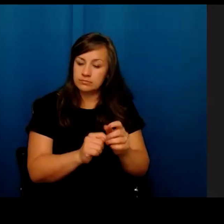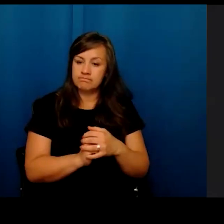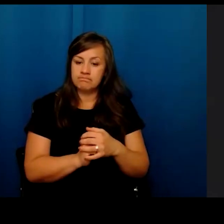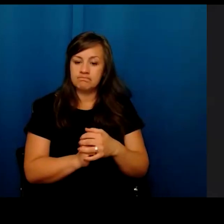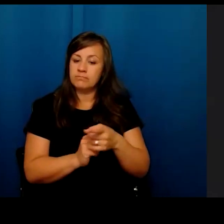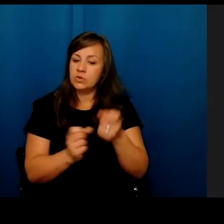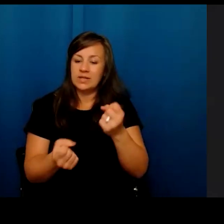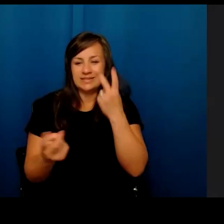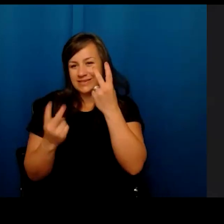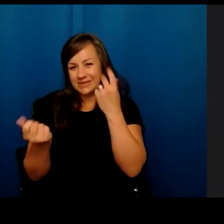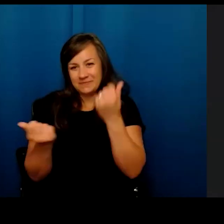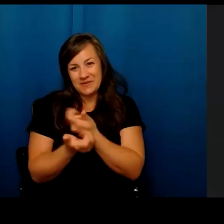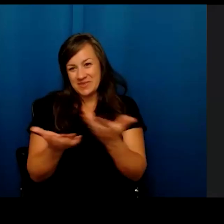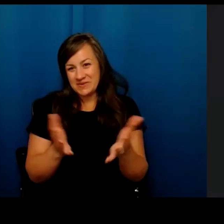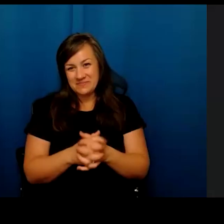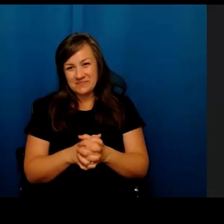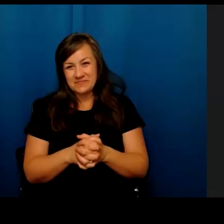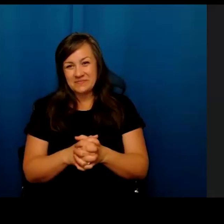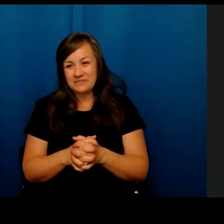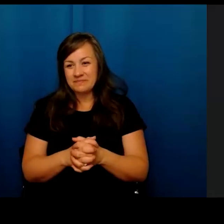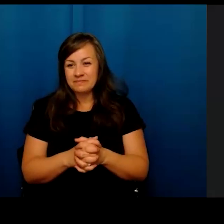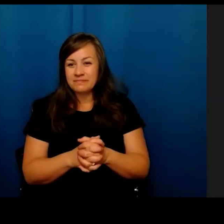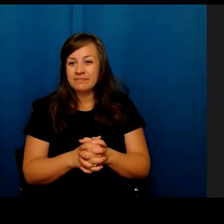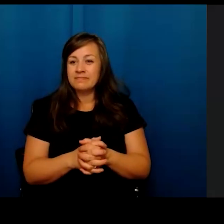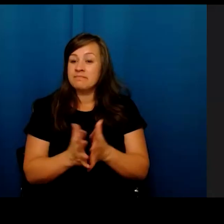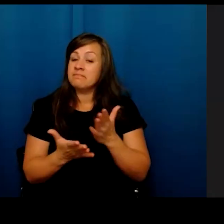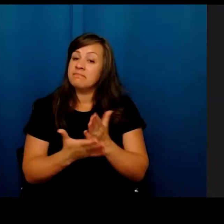well. So, okay.